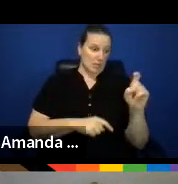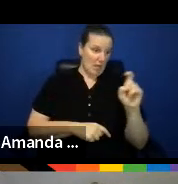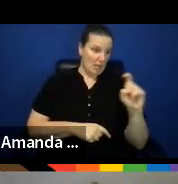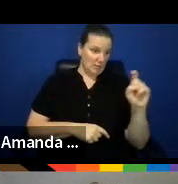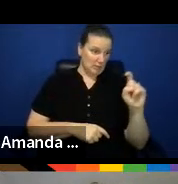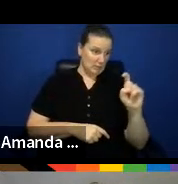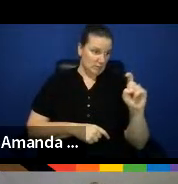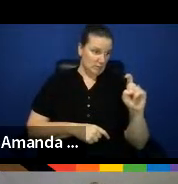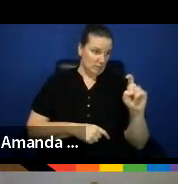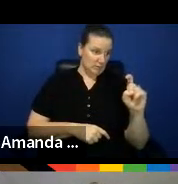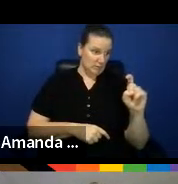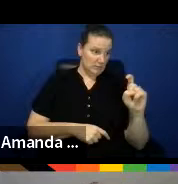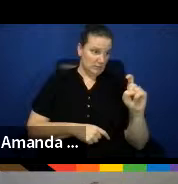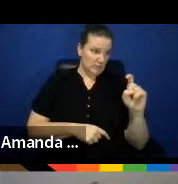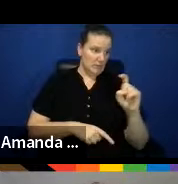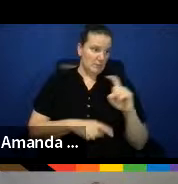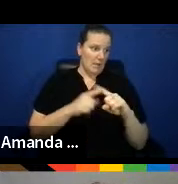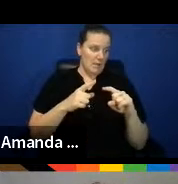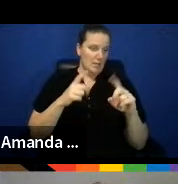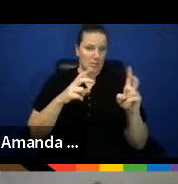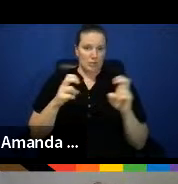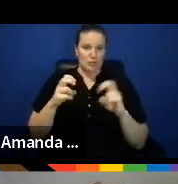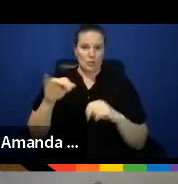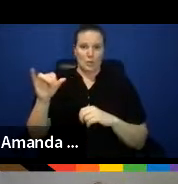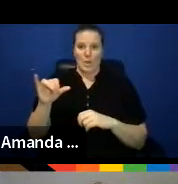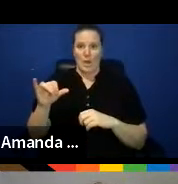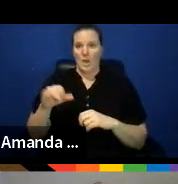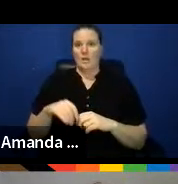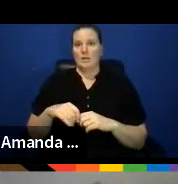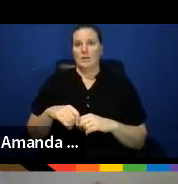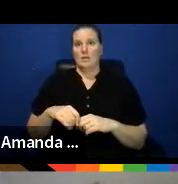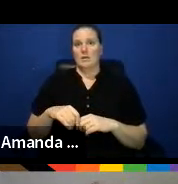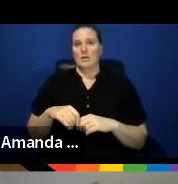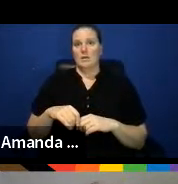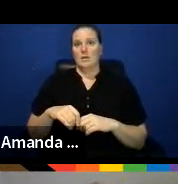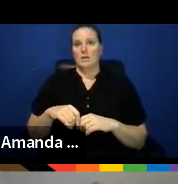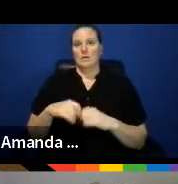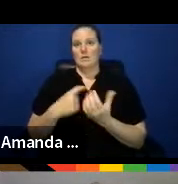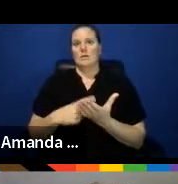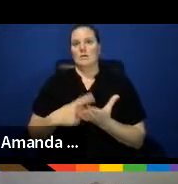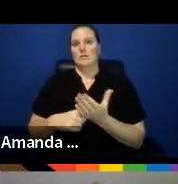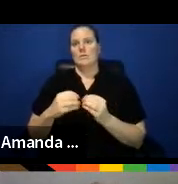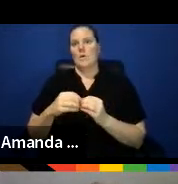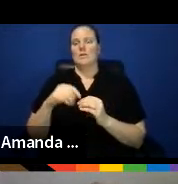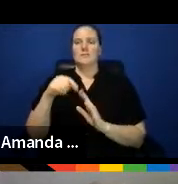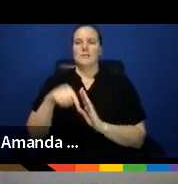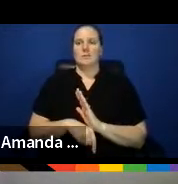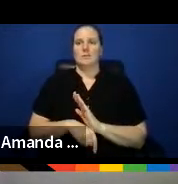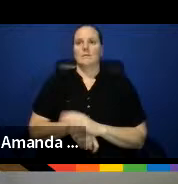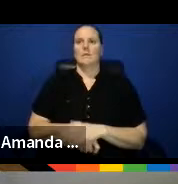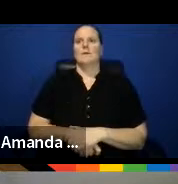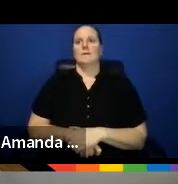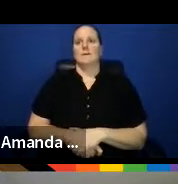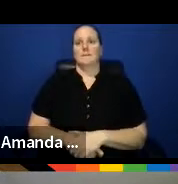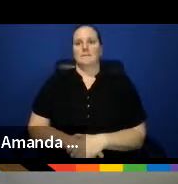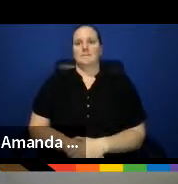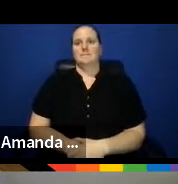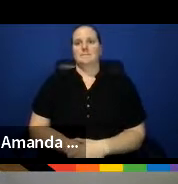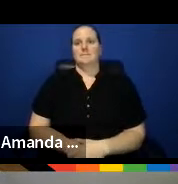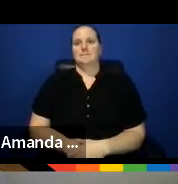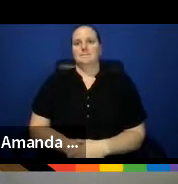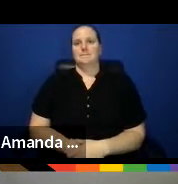X, but issue Y may cause us to do a deeper dive.